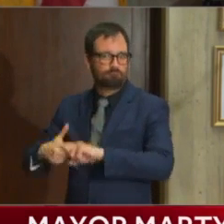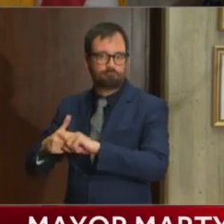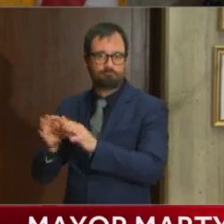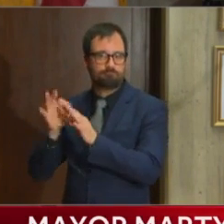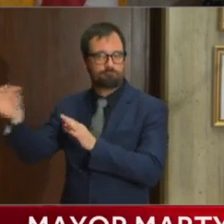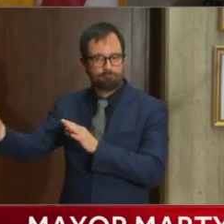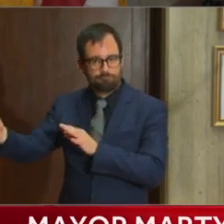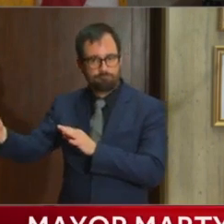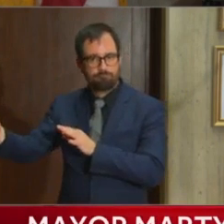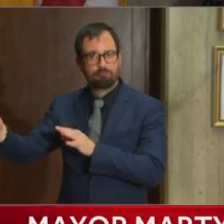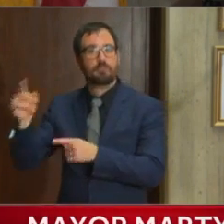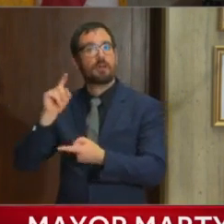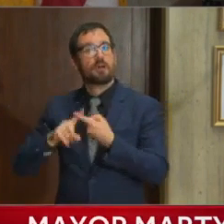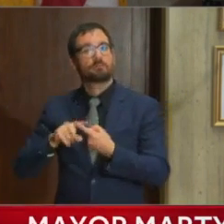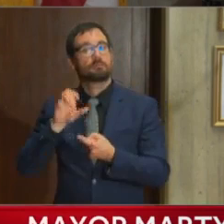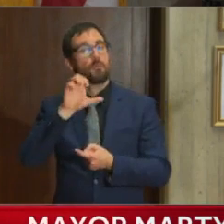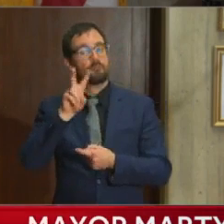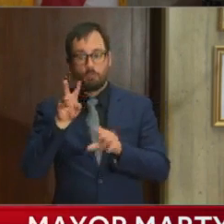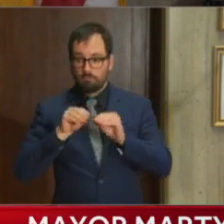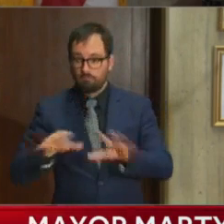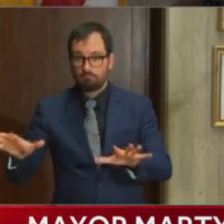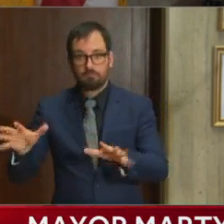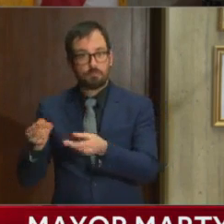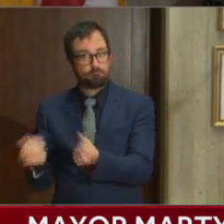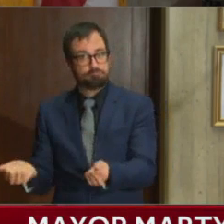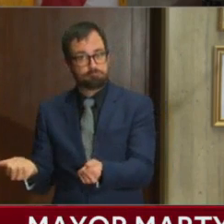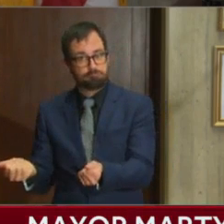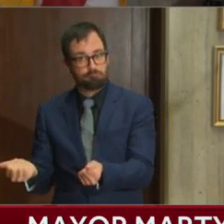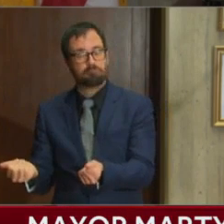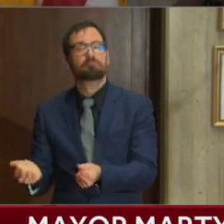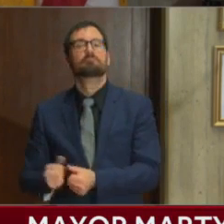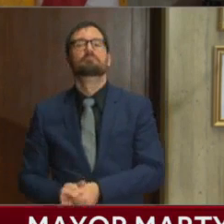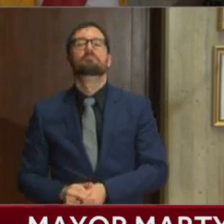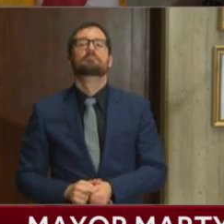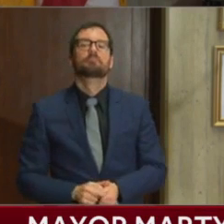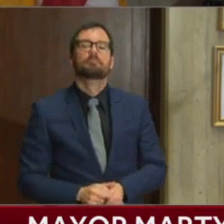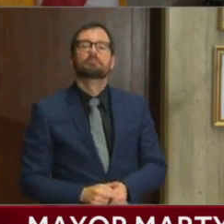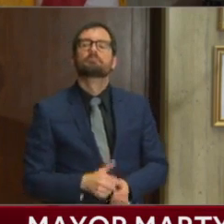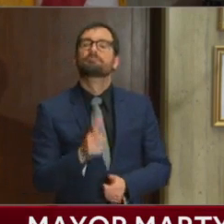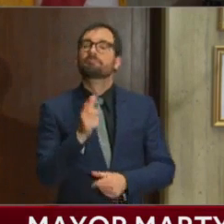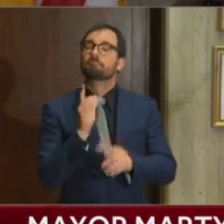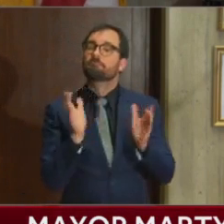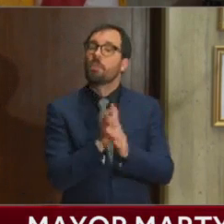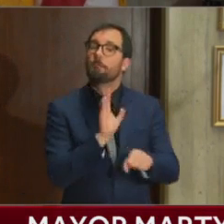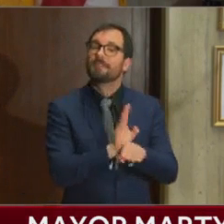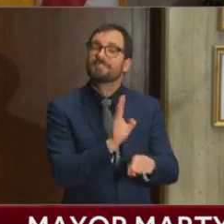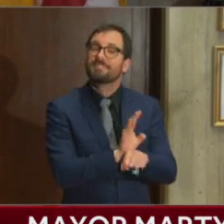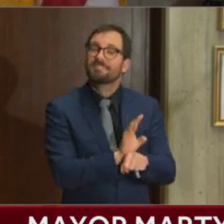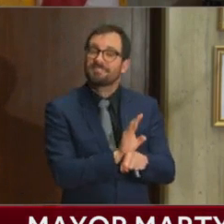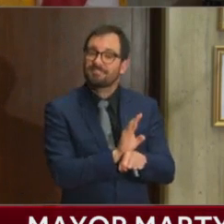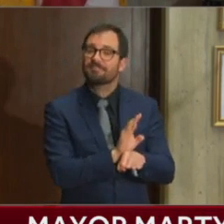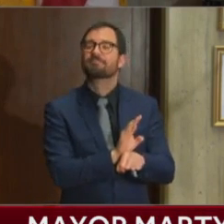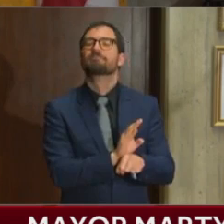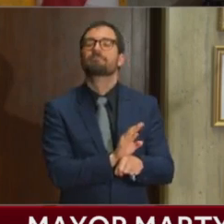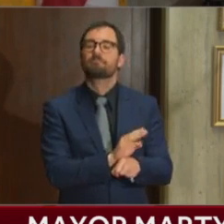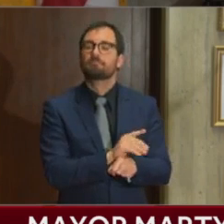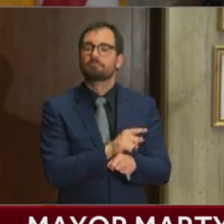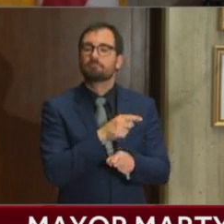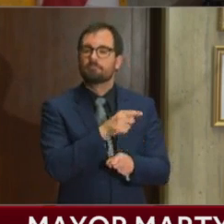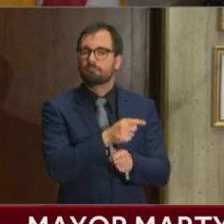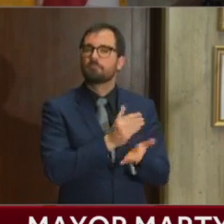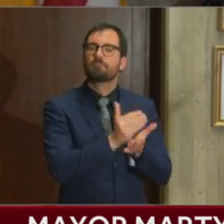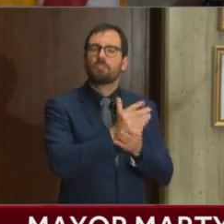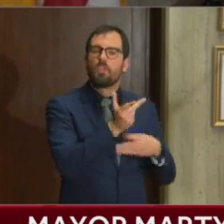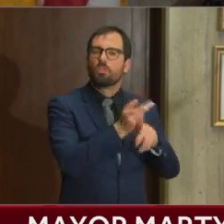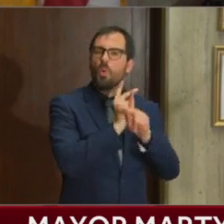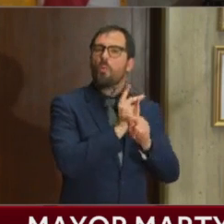businesses. Utility providers are agreeing to suspend service shutoffs. And we've spoken to grocery store chains